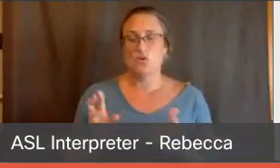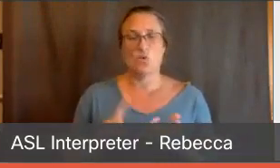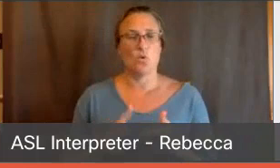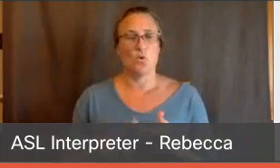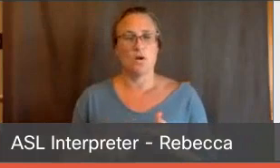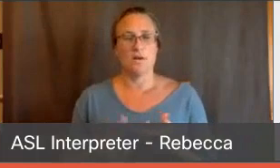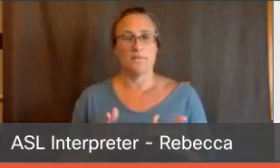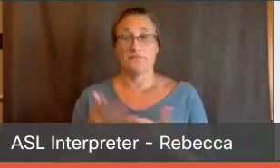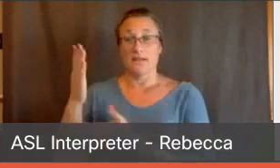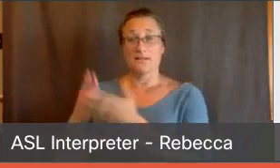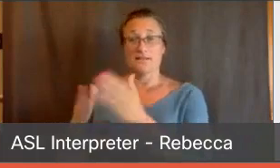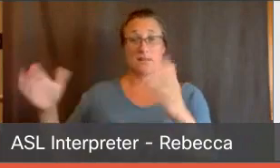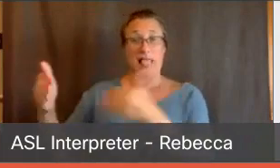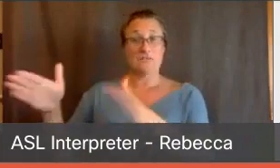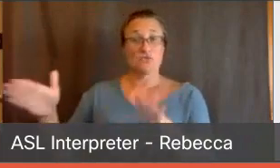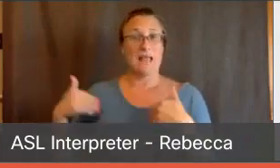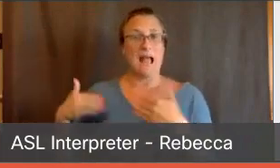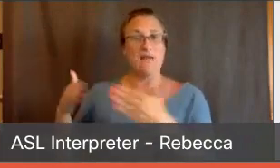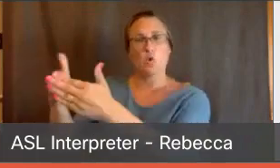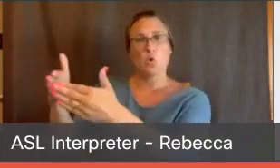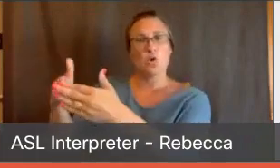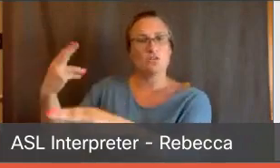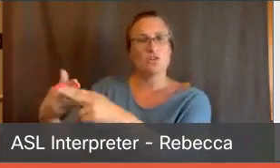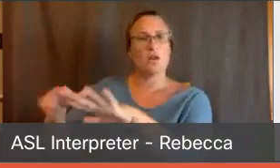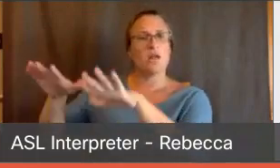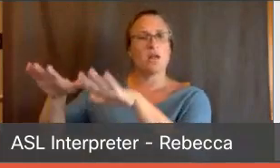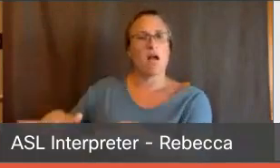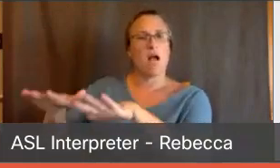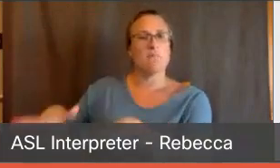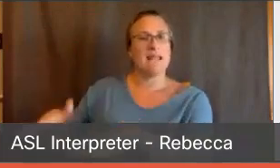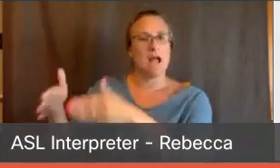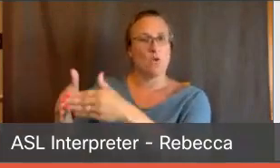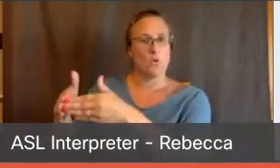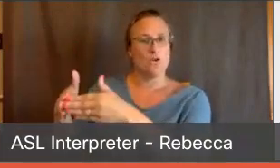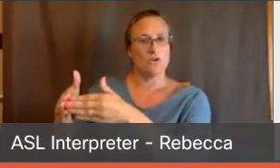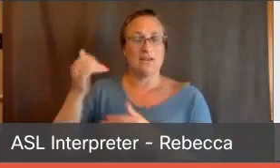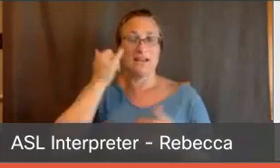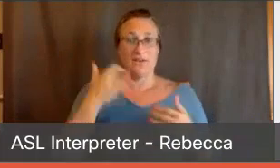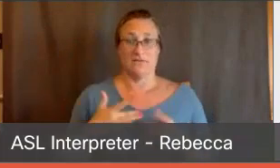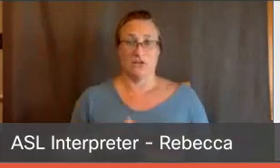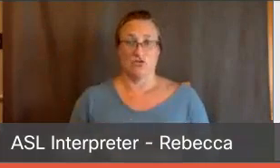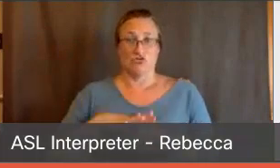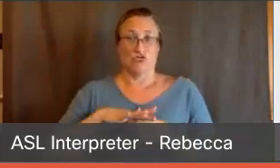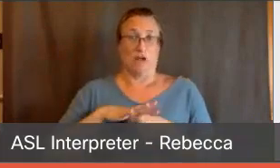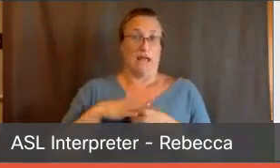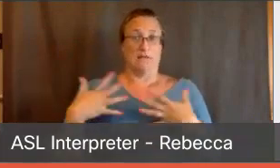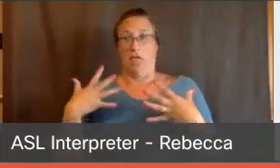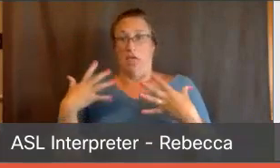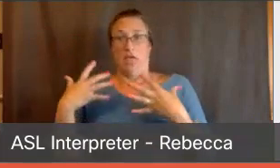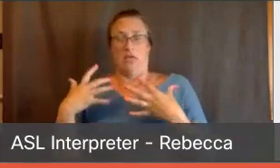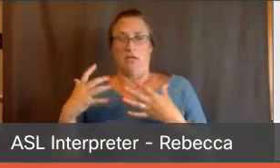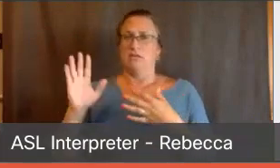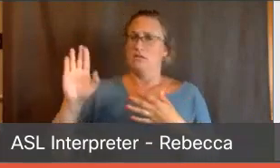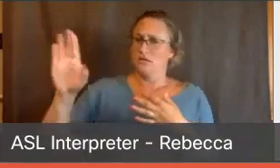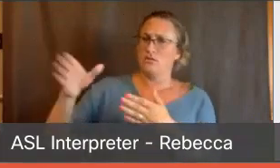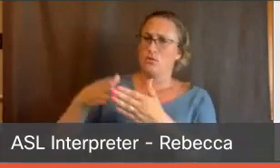Some classrooms now will have calm down corners where a child can, when they're feeling stressed or having a tantrum, can go into the calm down corner,